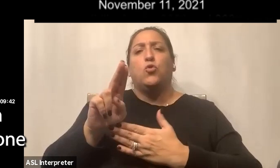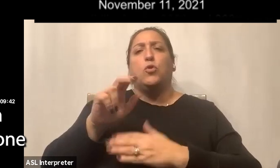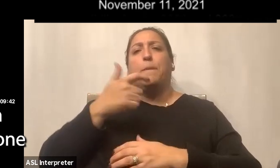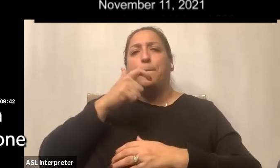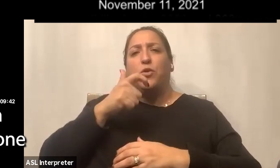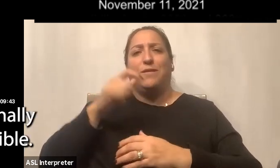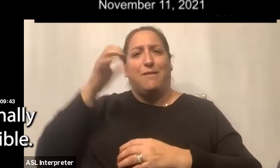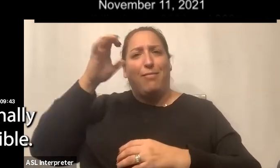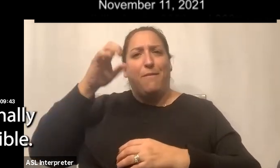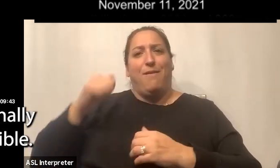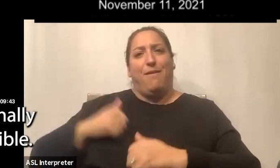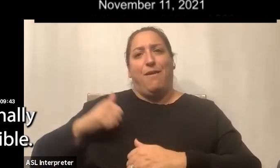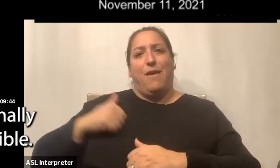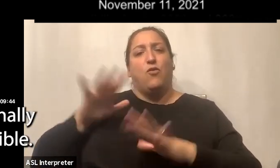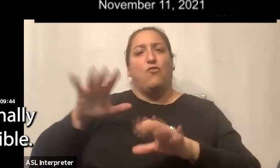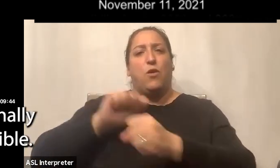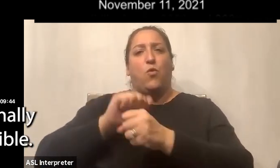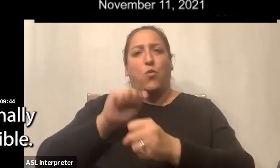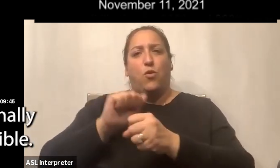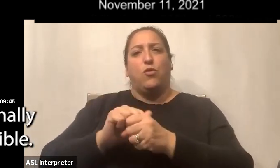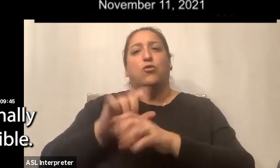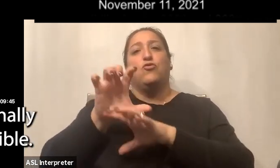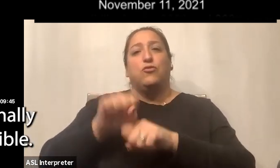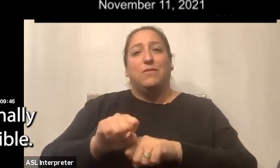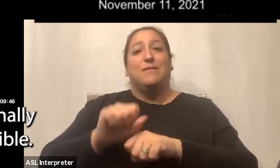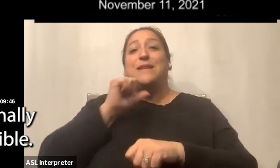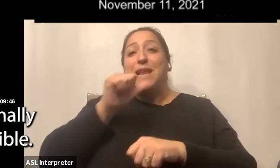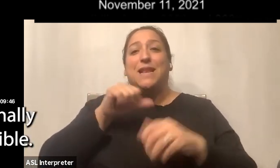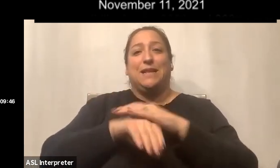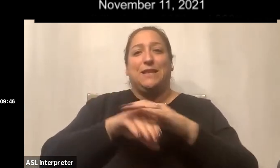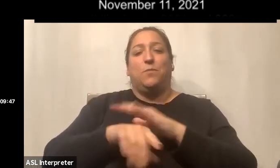Columbia in Canada has done great work on making traditionally inaccessible fieldwork accessible.